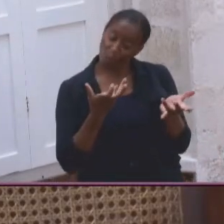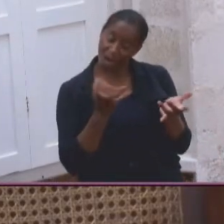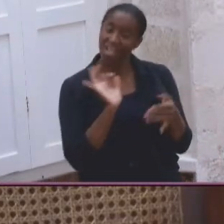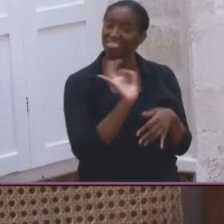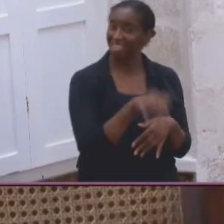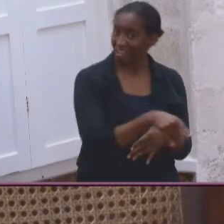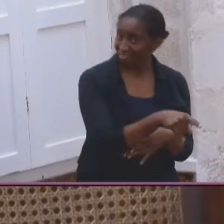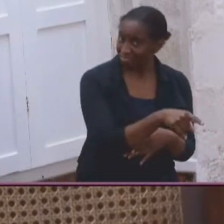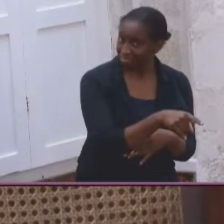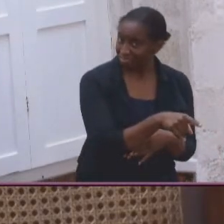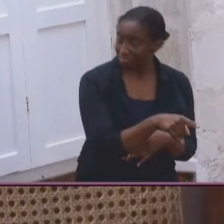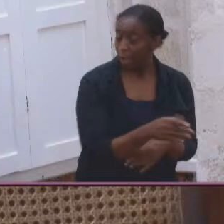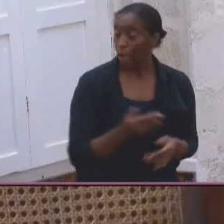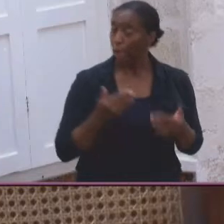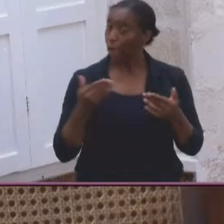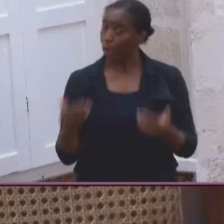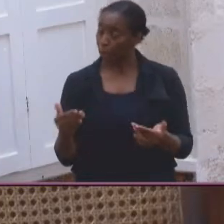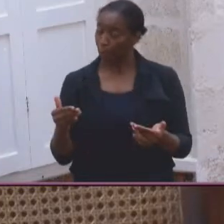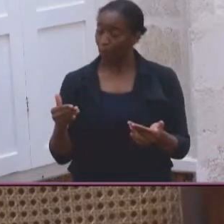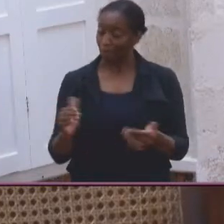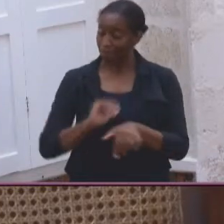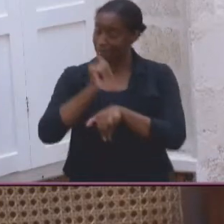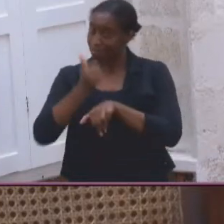up your lot, being a good neighbor.